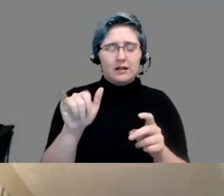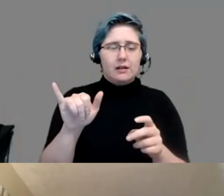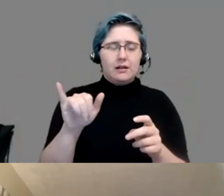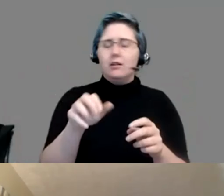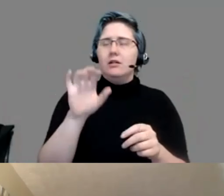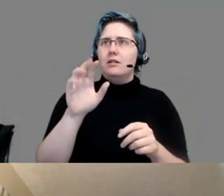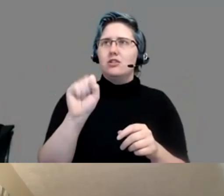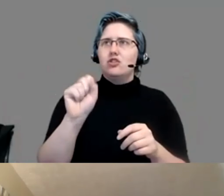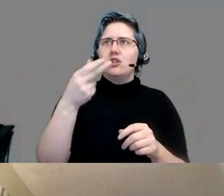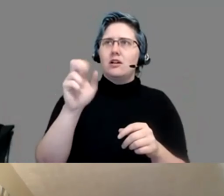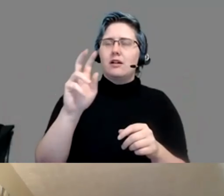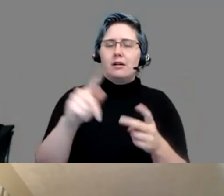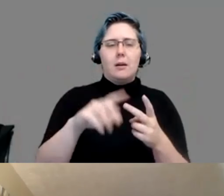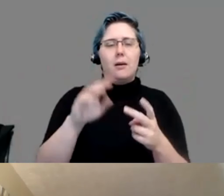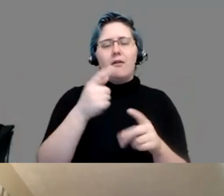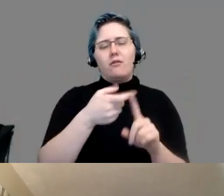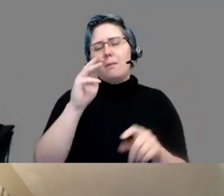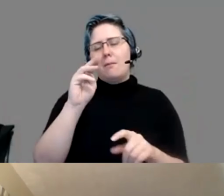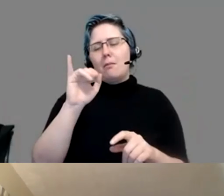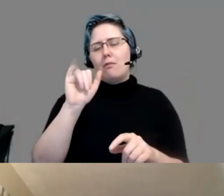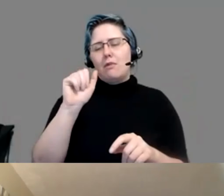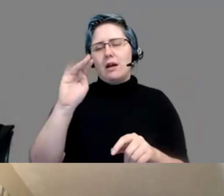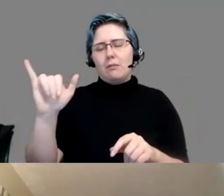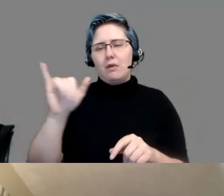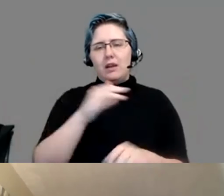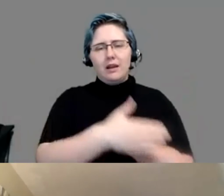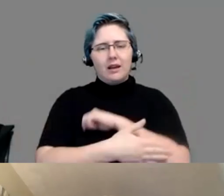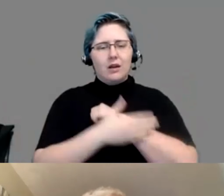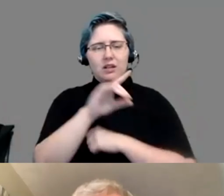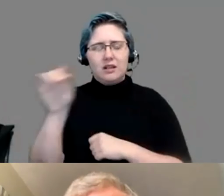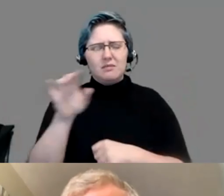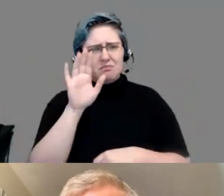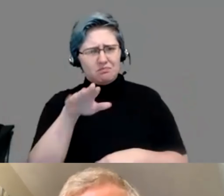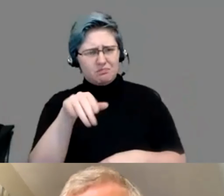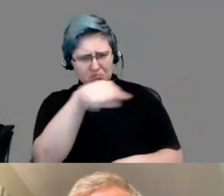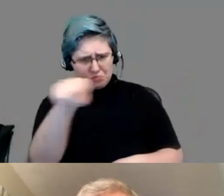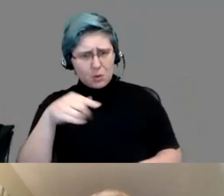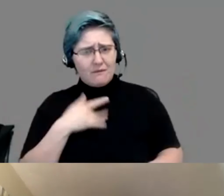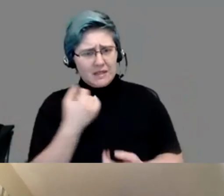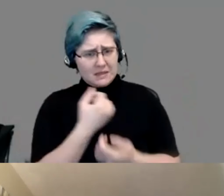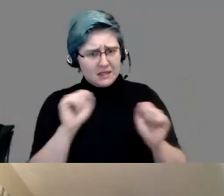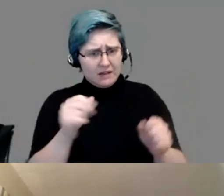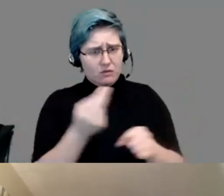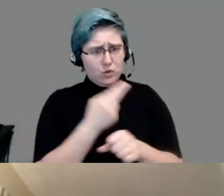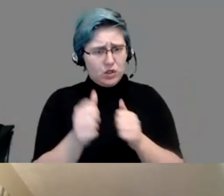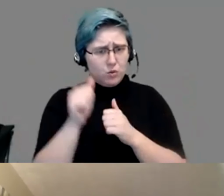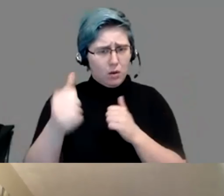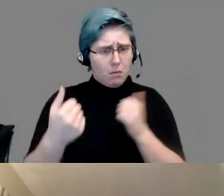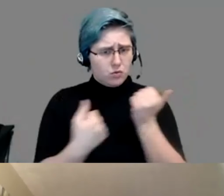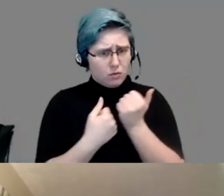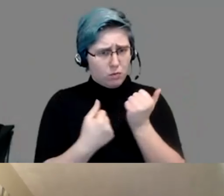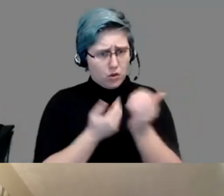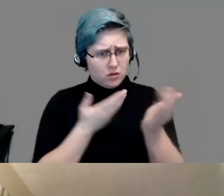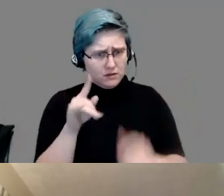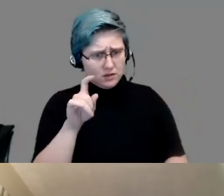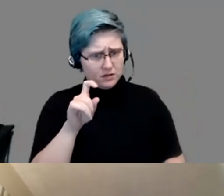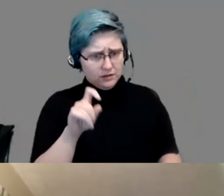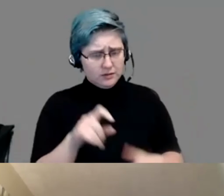feel safe using your remote supports? And I know we've got two people who are going to want to give you some answers to that